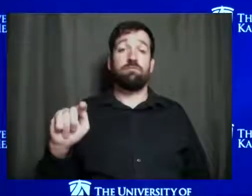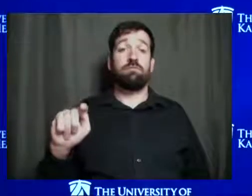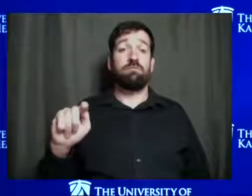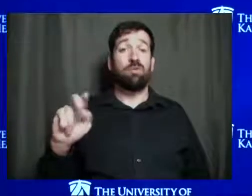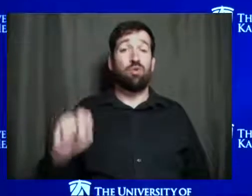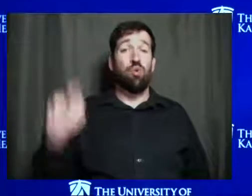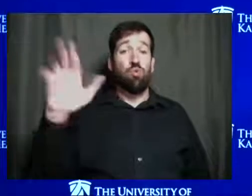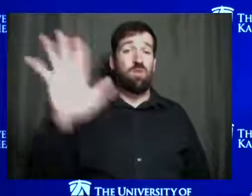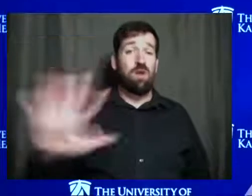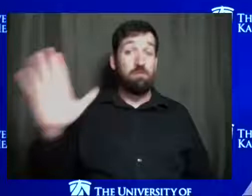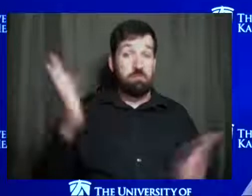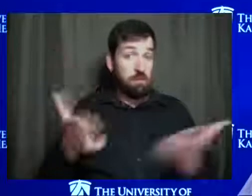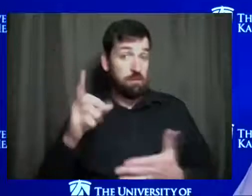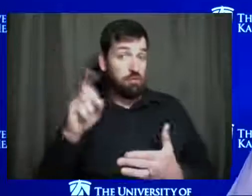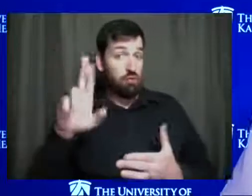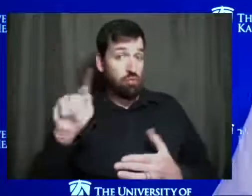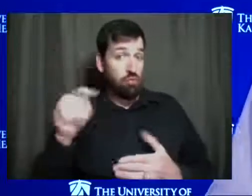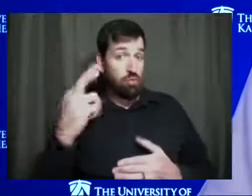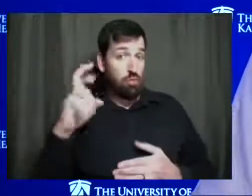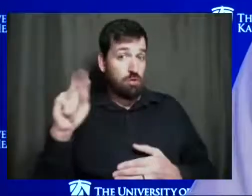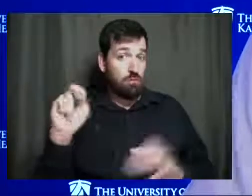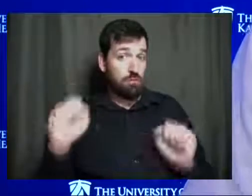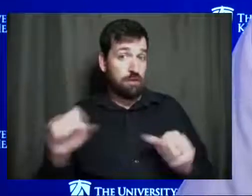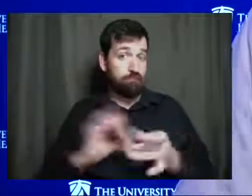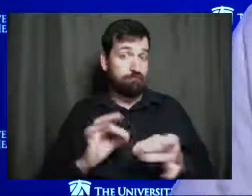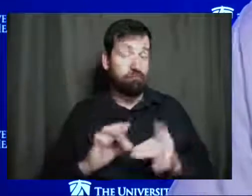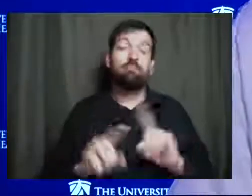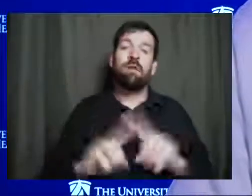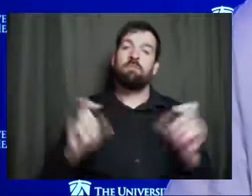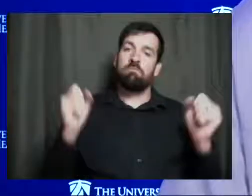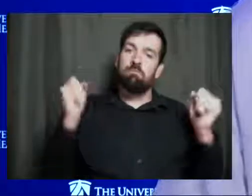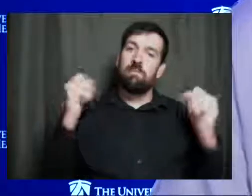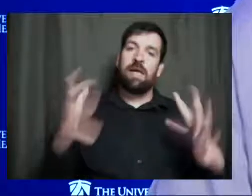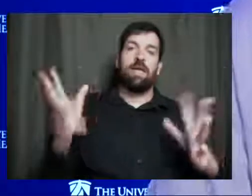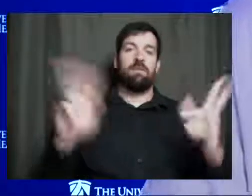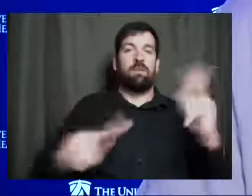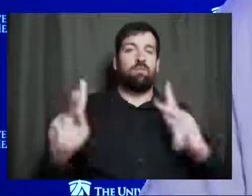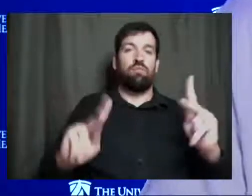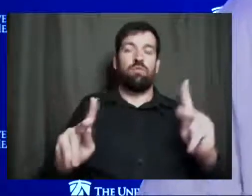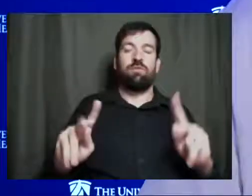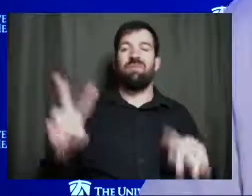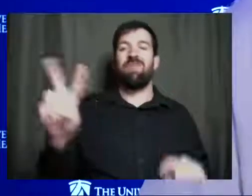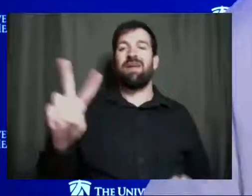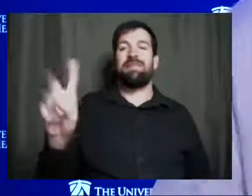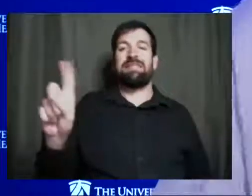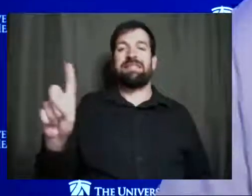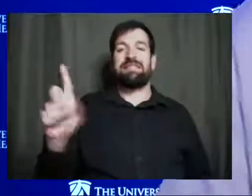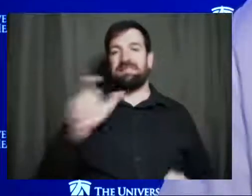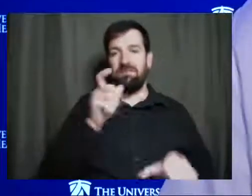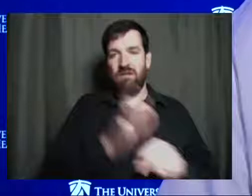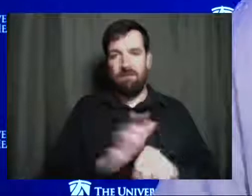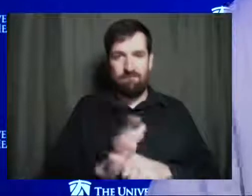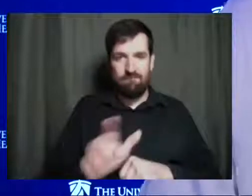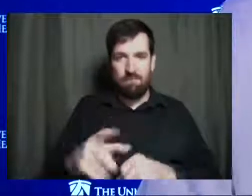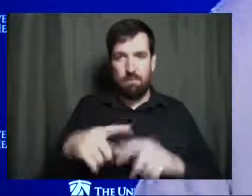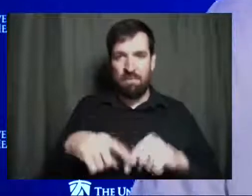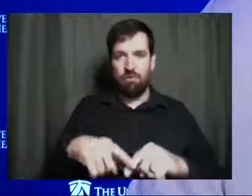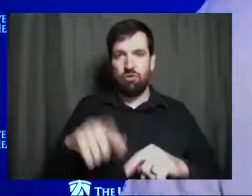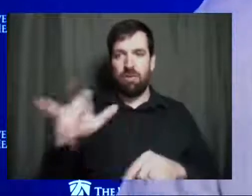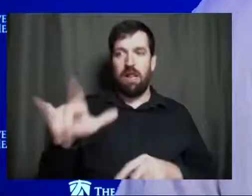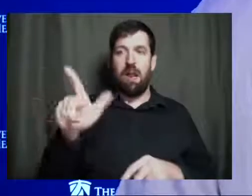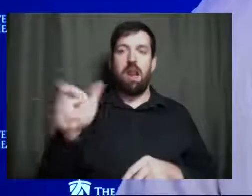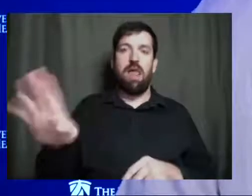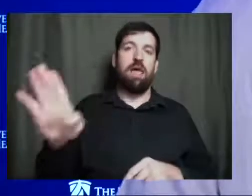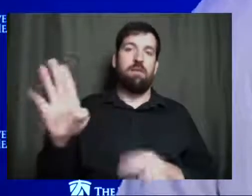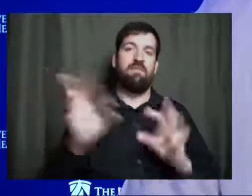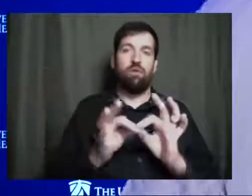Thornton can speak to this as well, that a lot of the population has vitamin D deficiency based on that lab value.